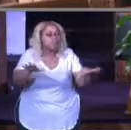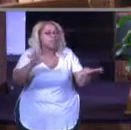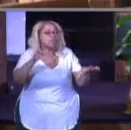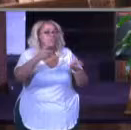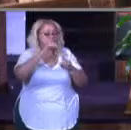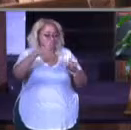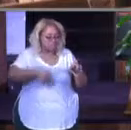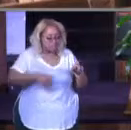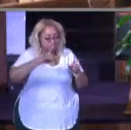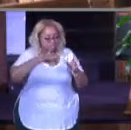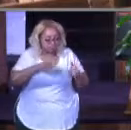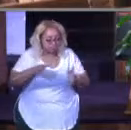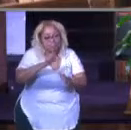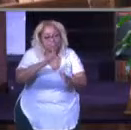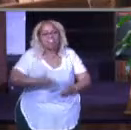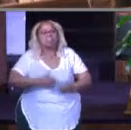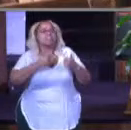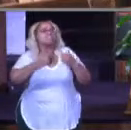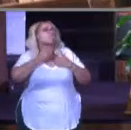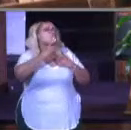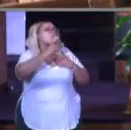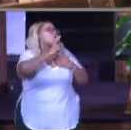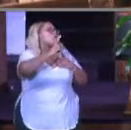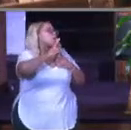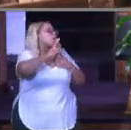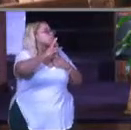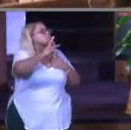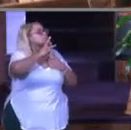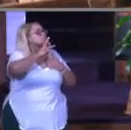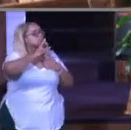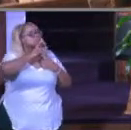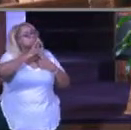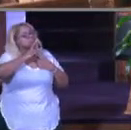out of their bellies flow rivers of living water.